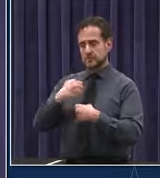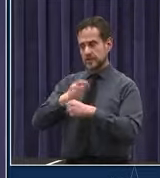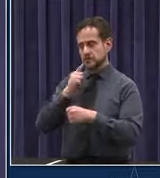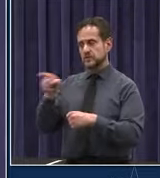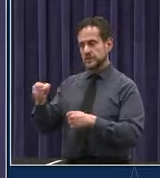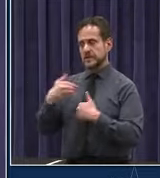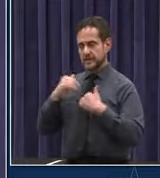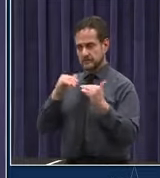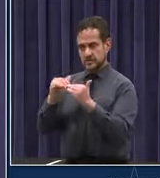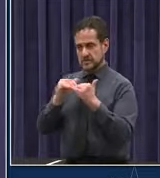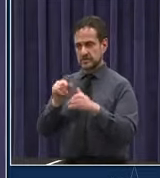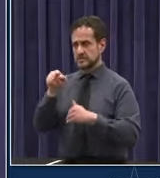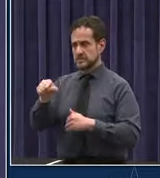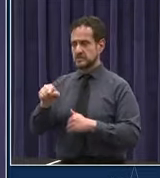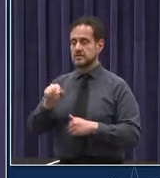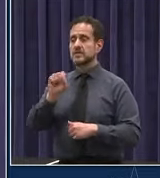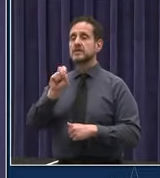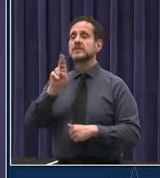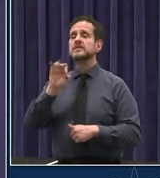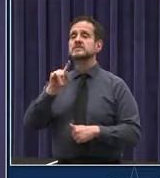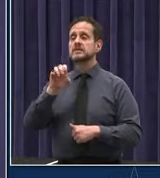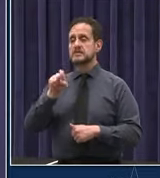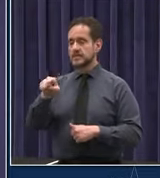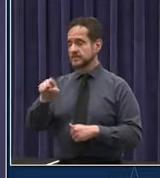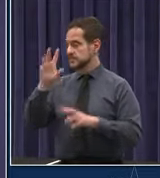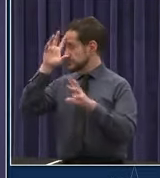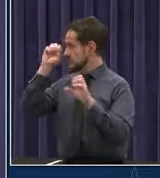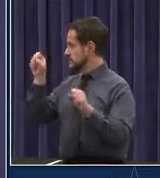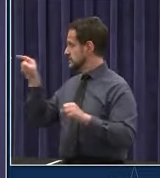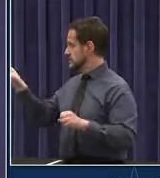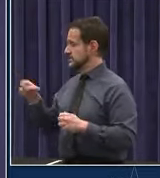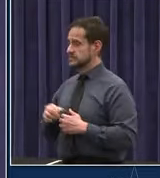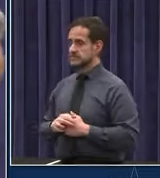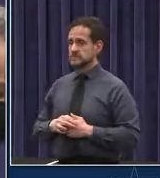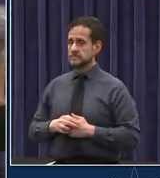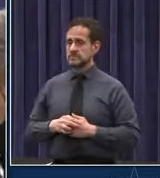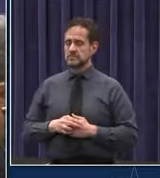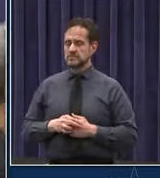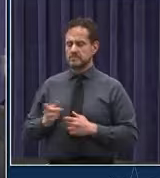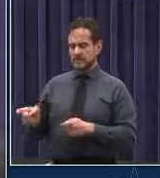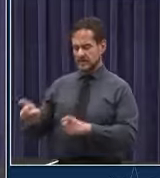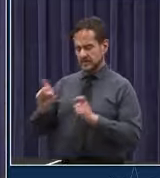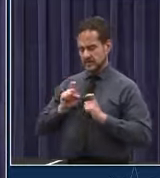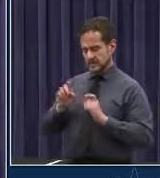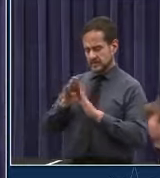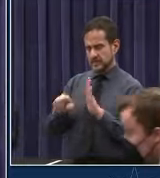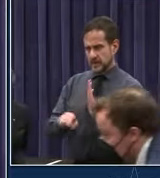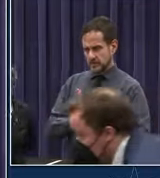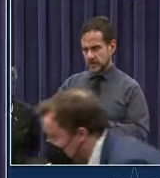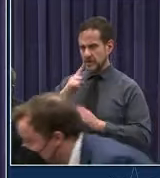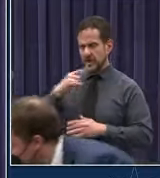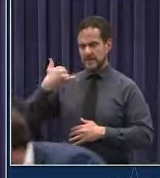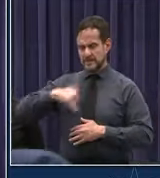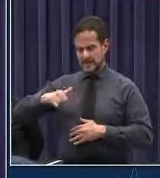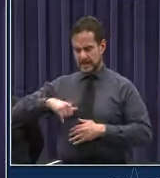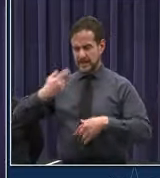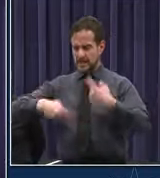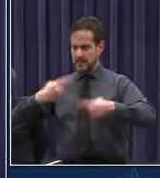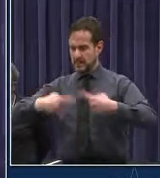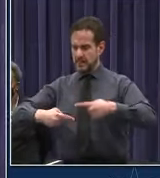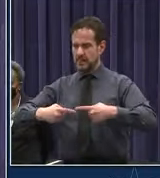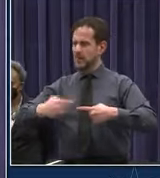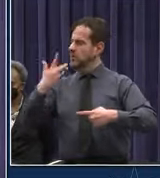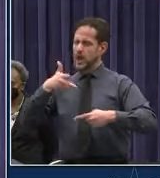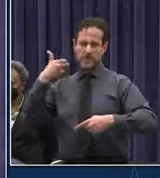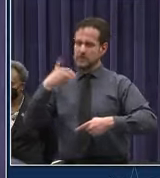concern to me, not just for him, but we have others that where there's serious allegations of